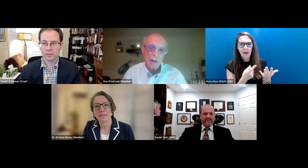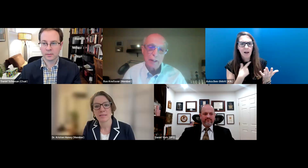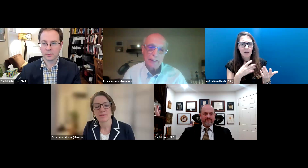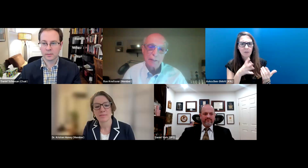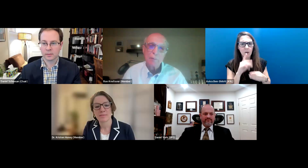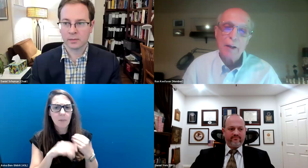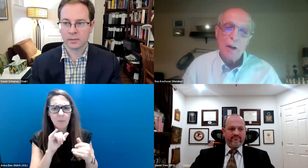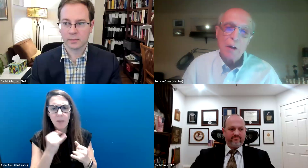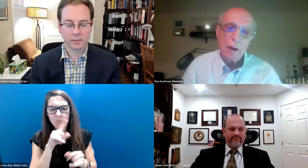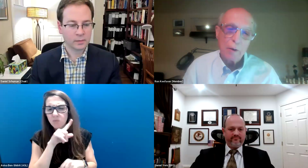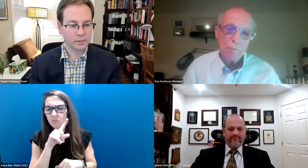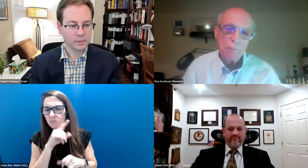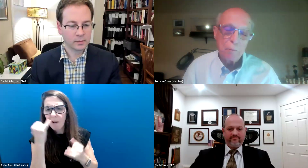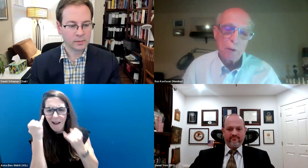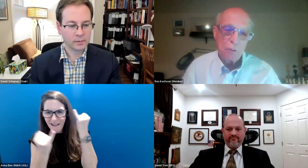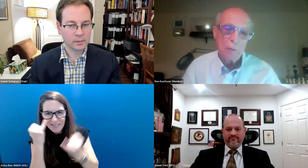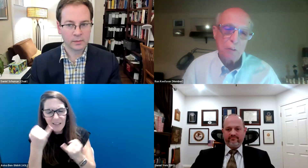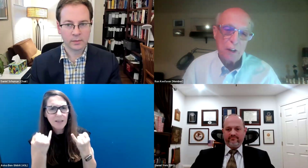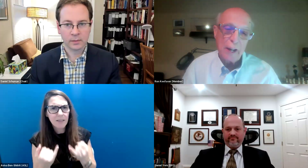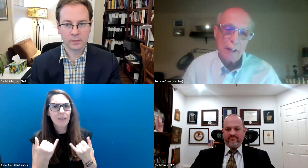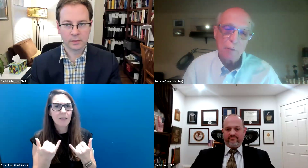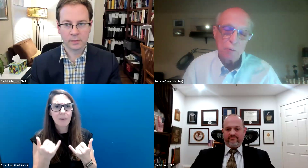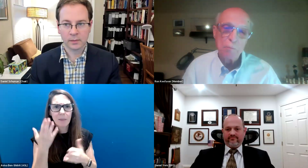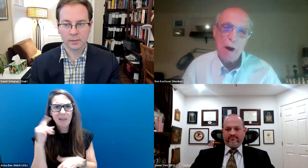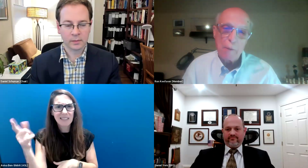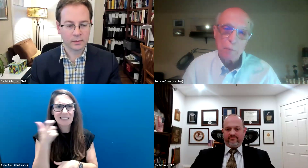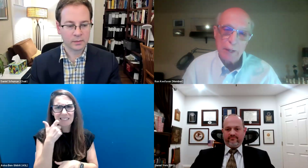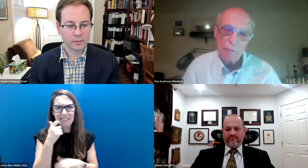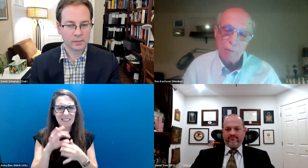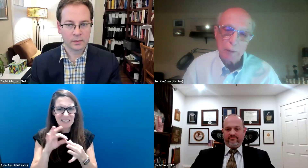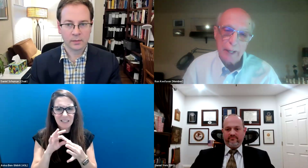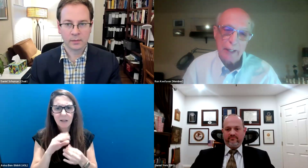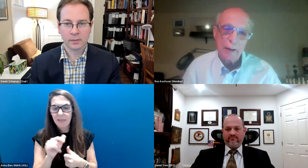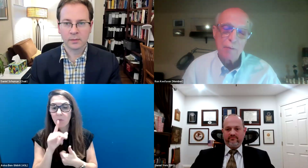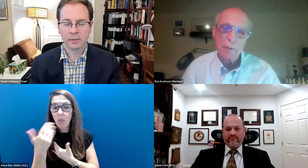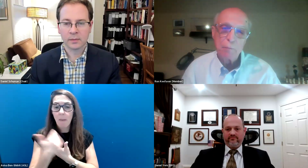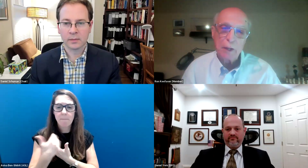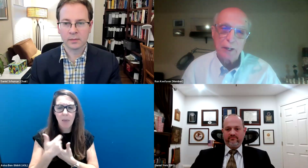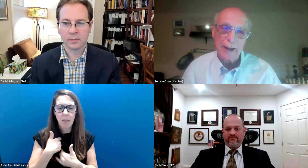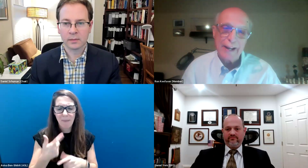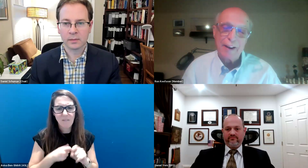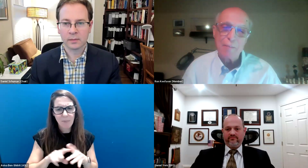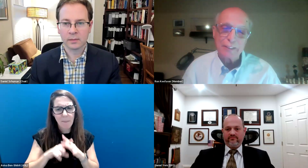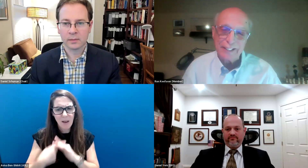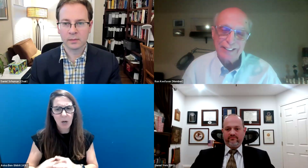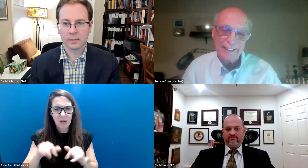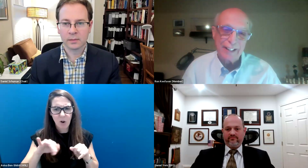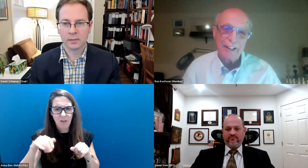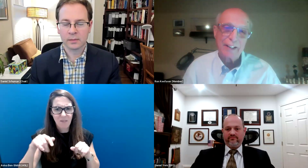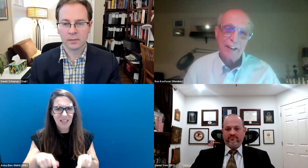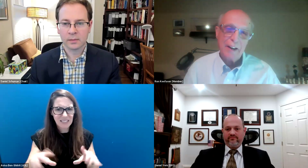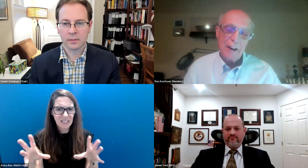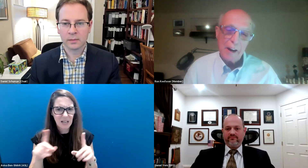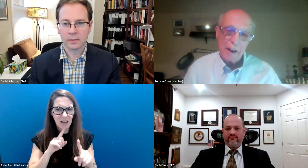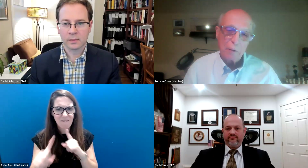just now, because that what she was saying was bothering me from the beginning of the delay conversation. I